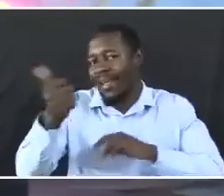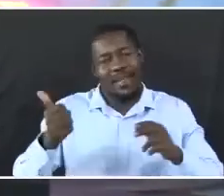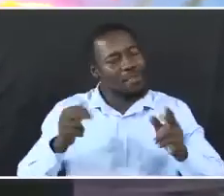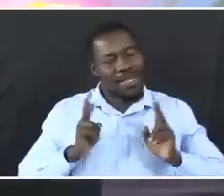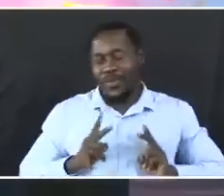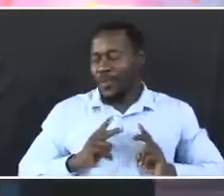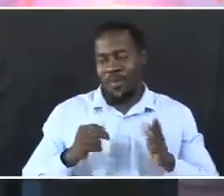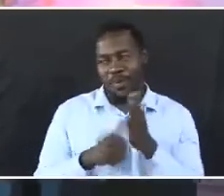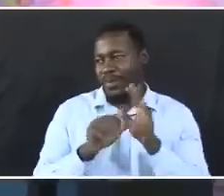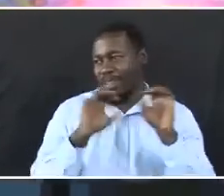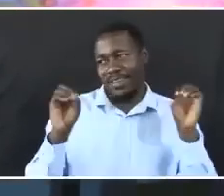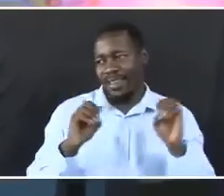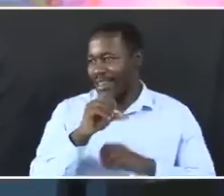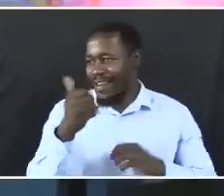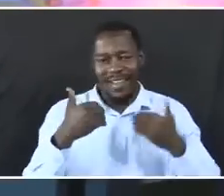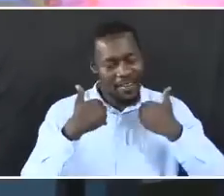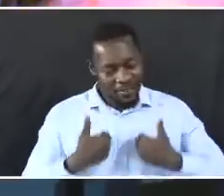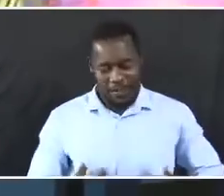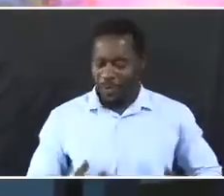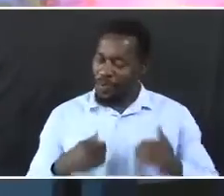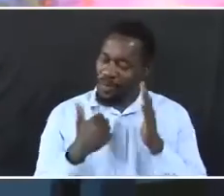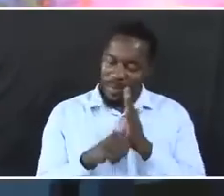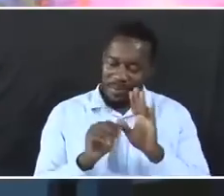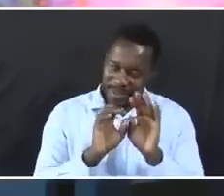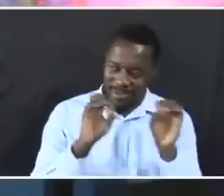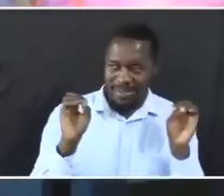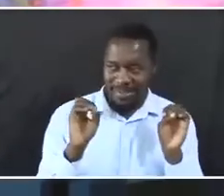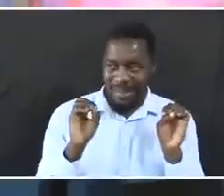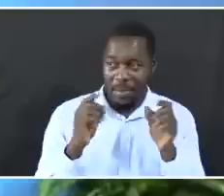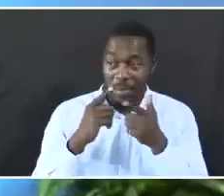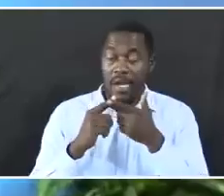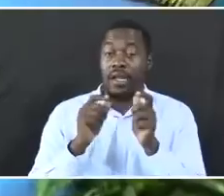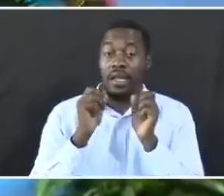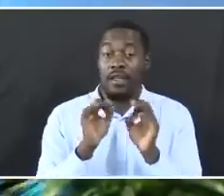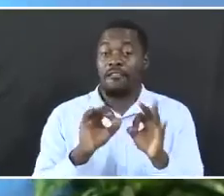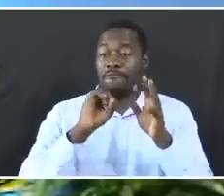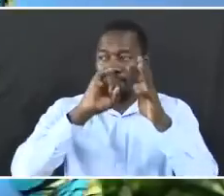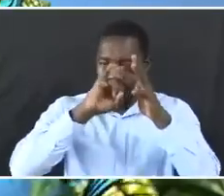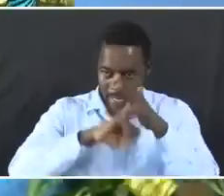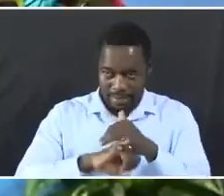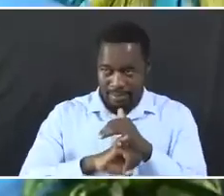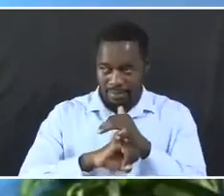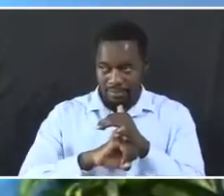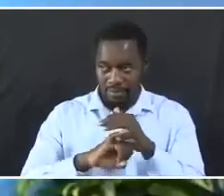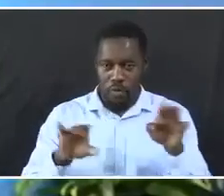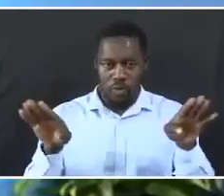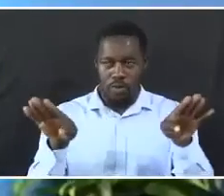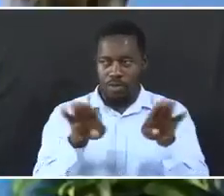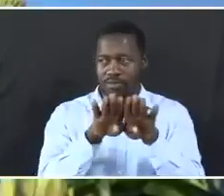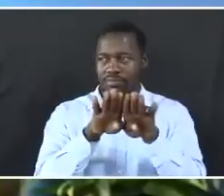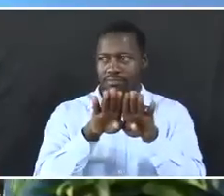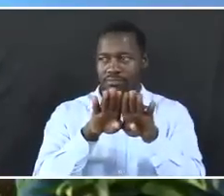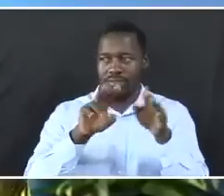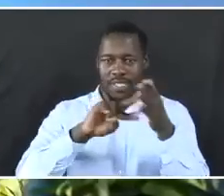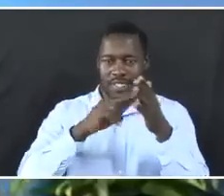in the Lord. Sio hizi mipango ya kando hapa nje. In the